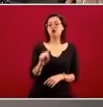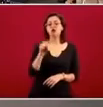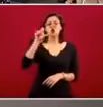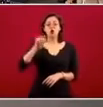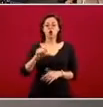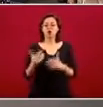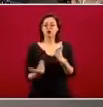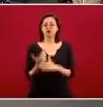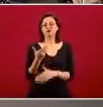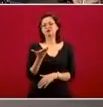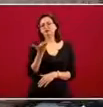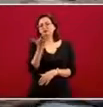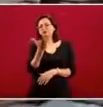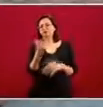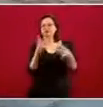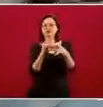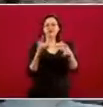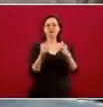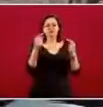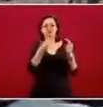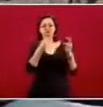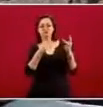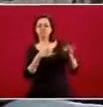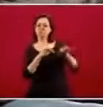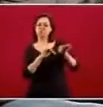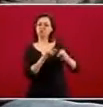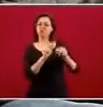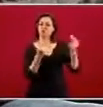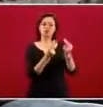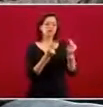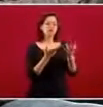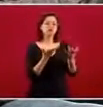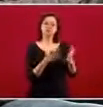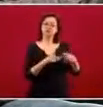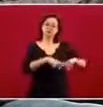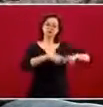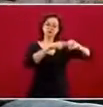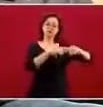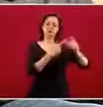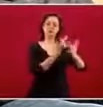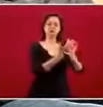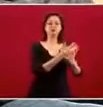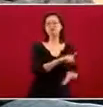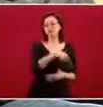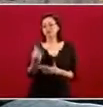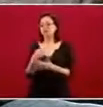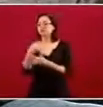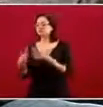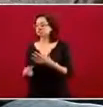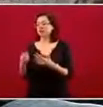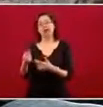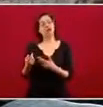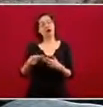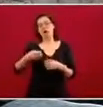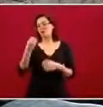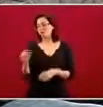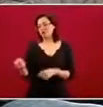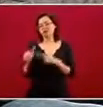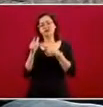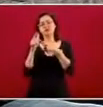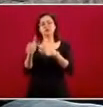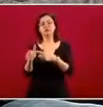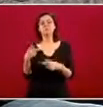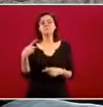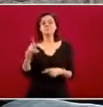This morning you talked about the non-essential activities that will be suspended temporarily and the